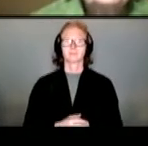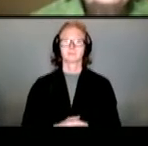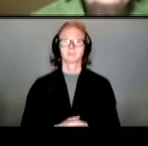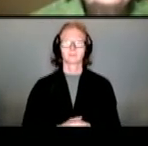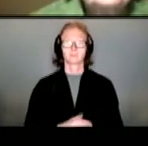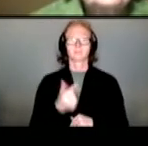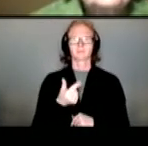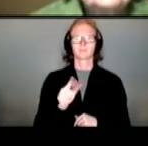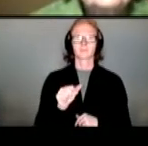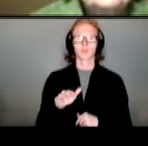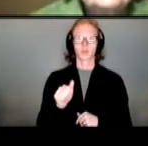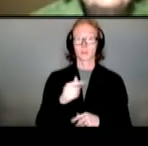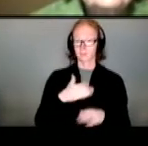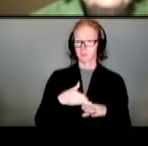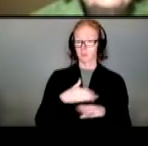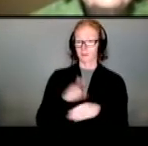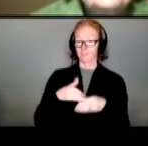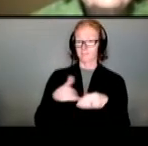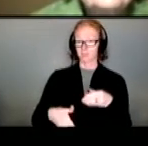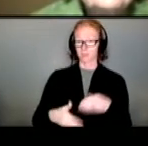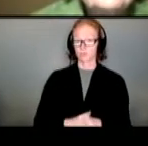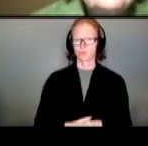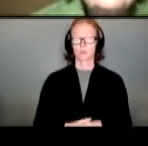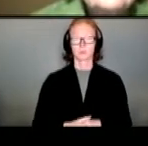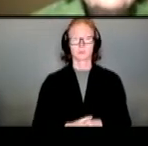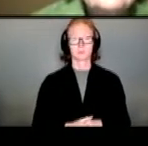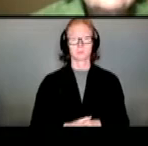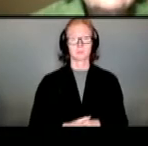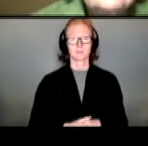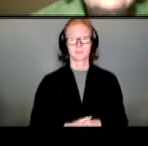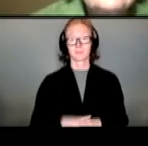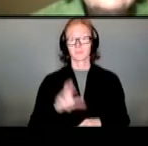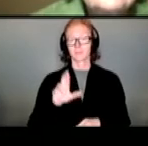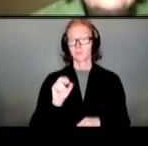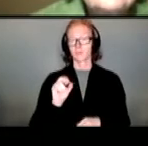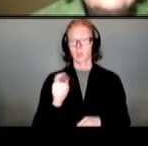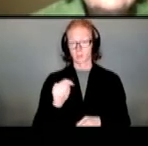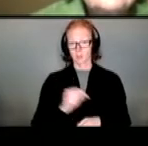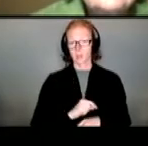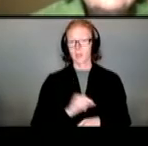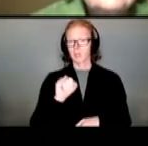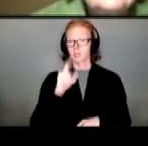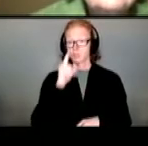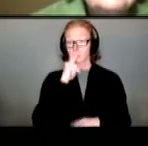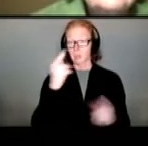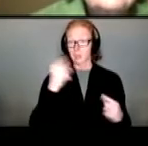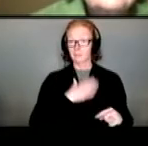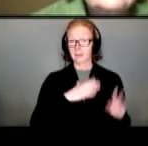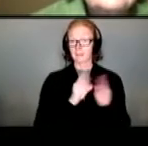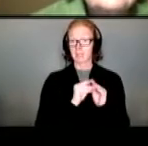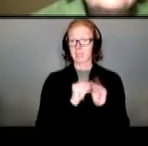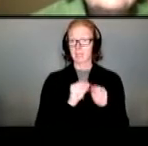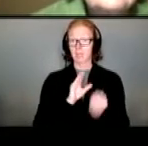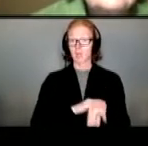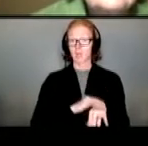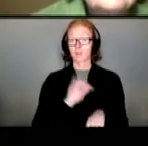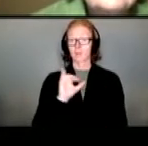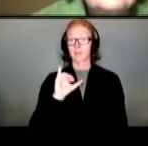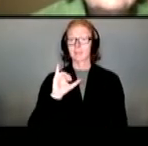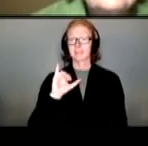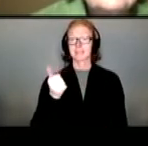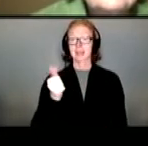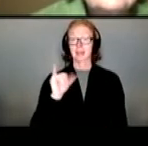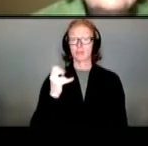Celeste, before I finish, yes, Robert, if you would like to attend our meeting that we're going to have on the 10th